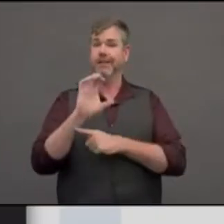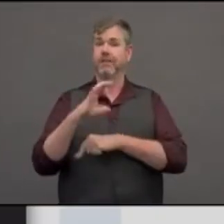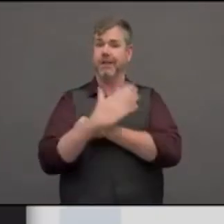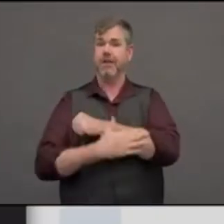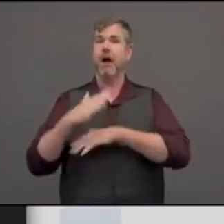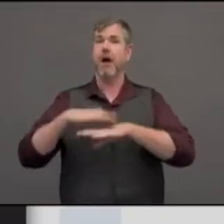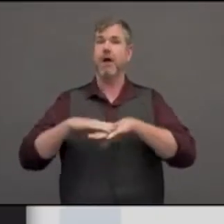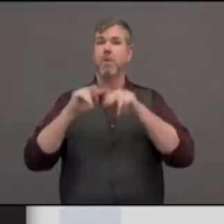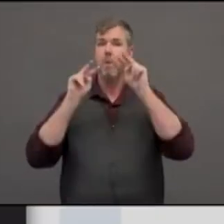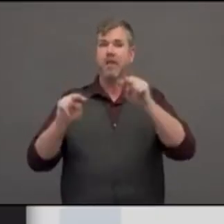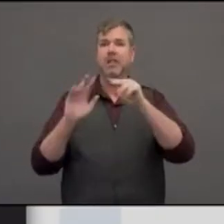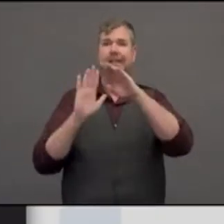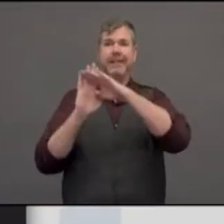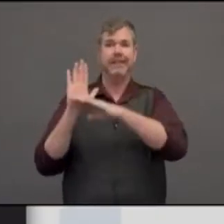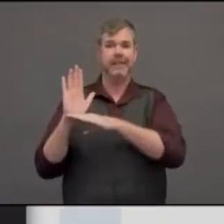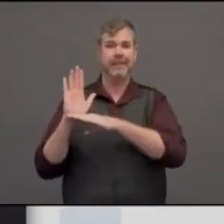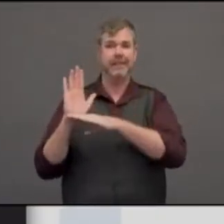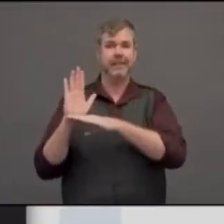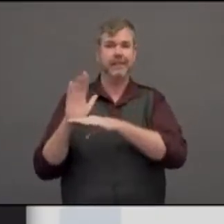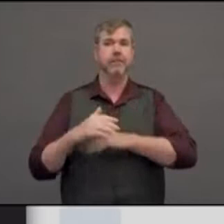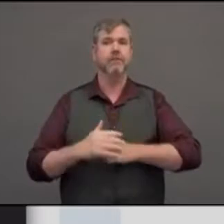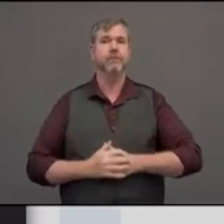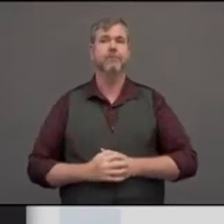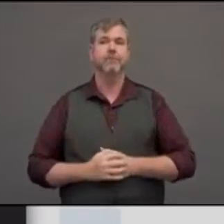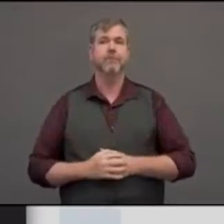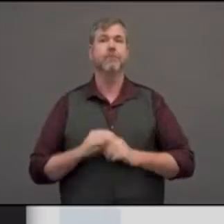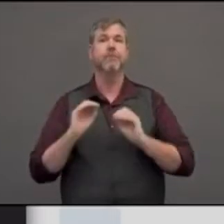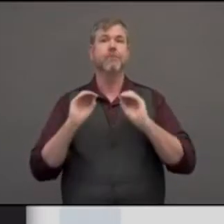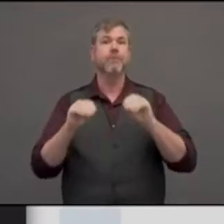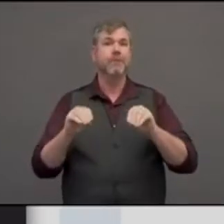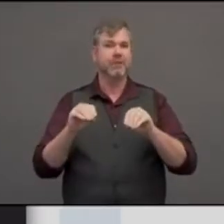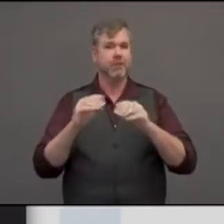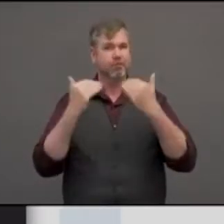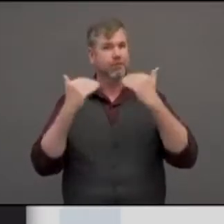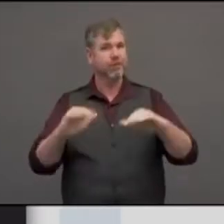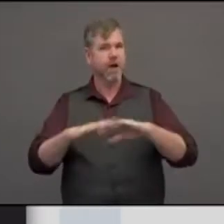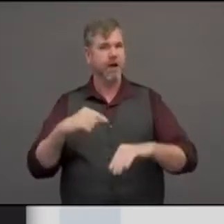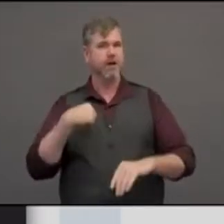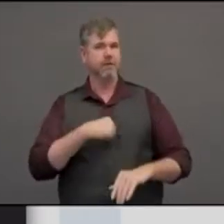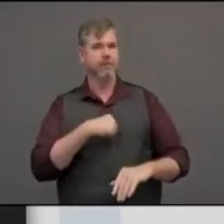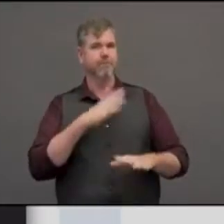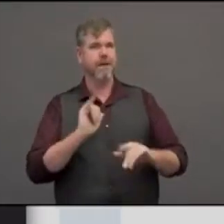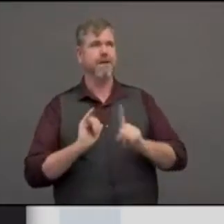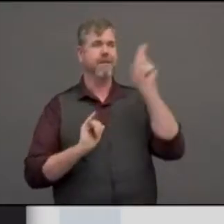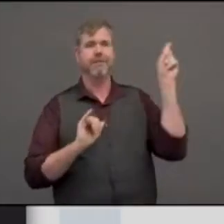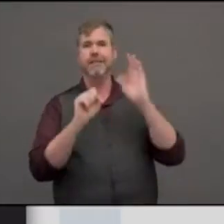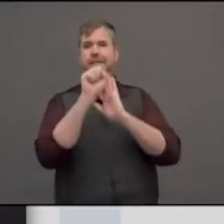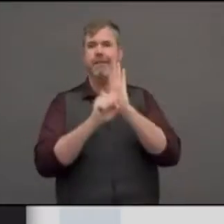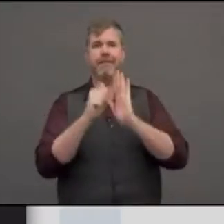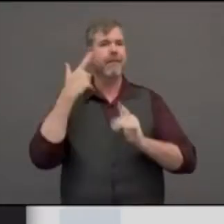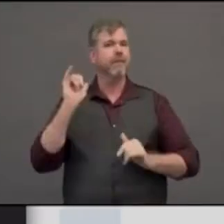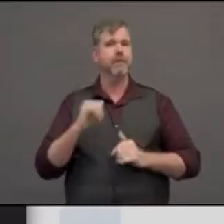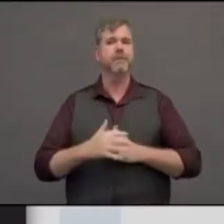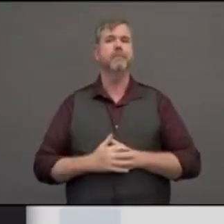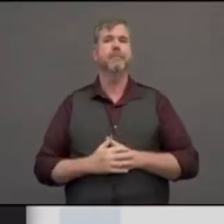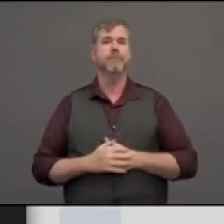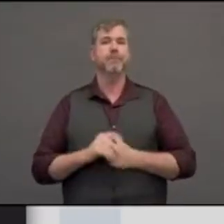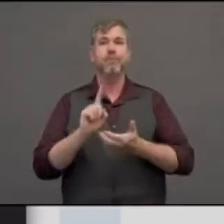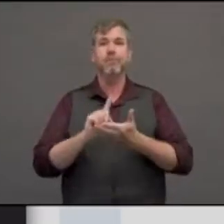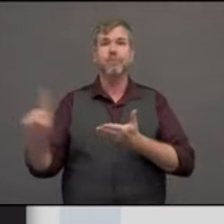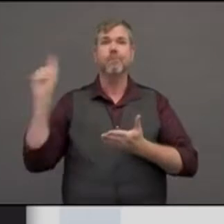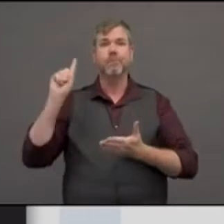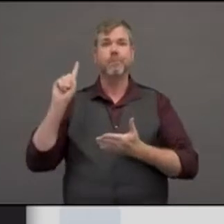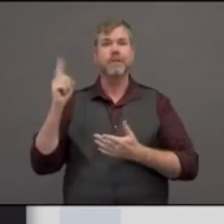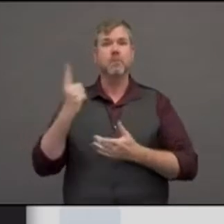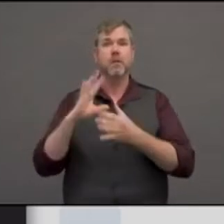more restrictions on us, as you may know. But someone put a comment last week and they said, I'm moving my business